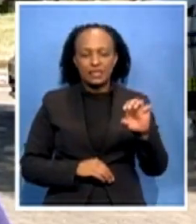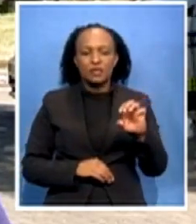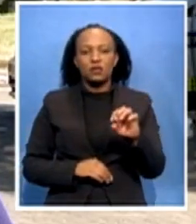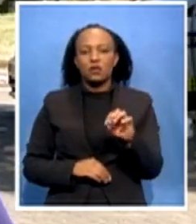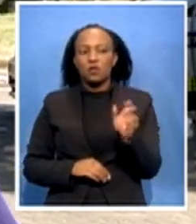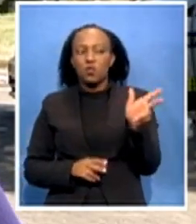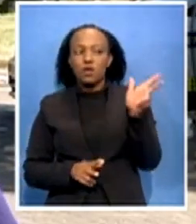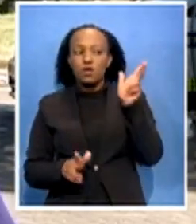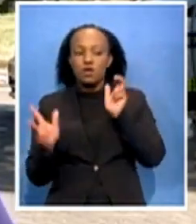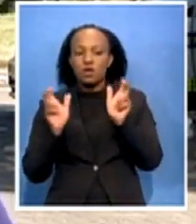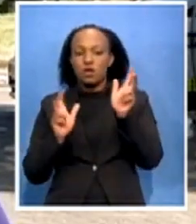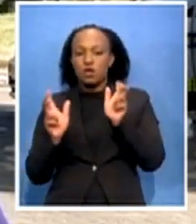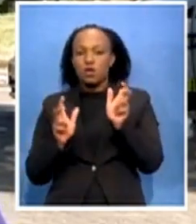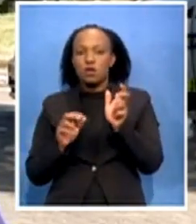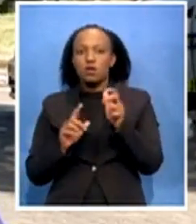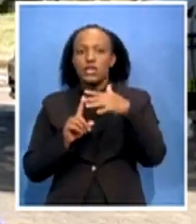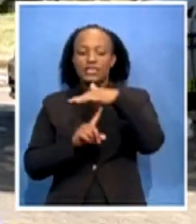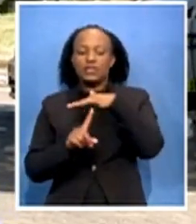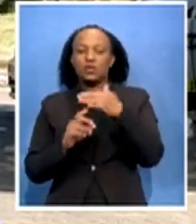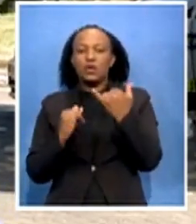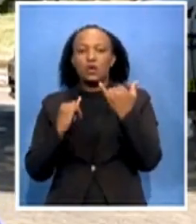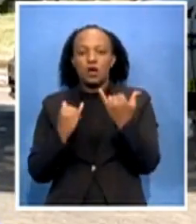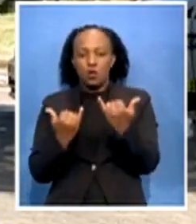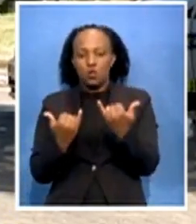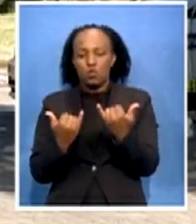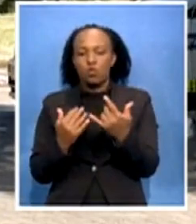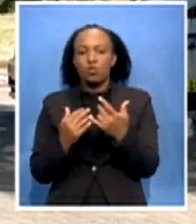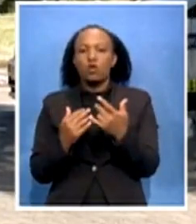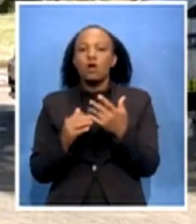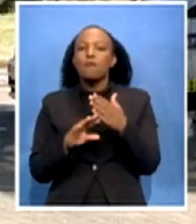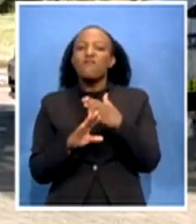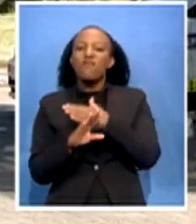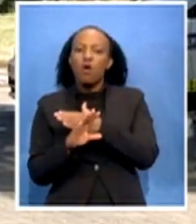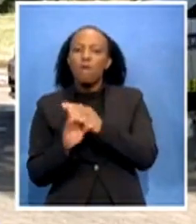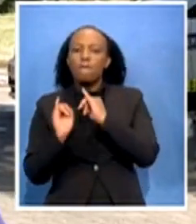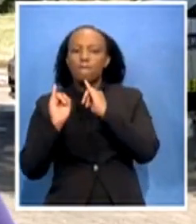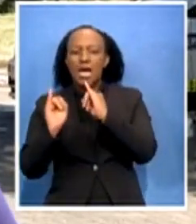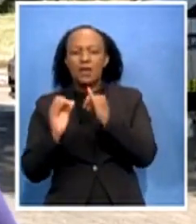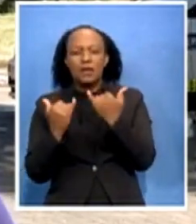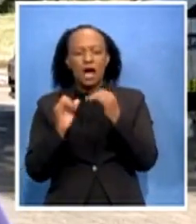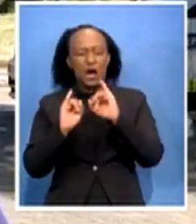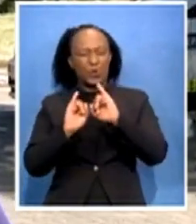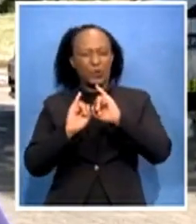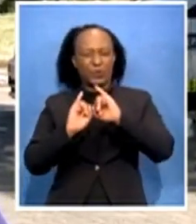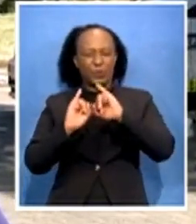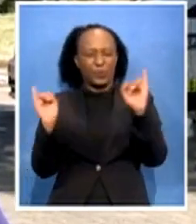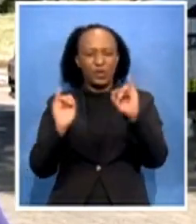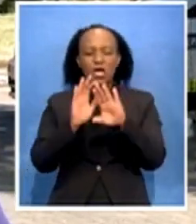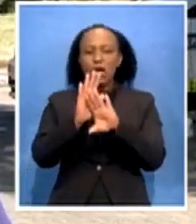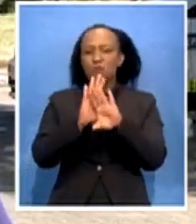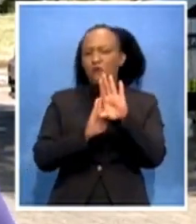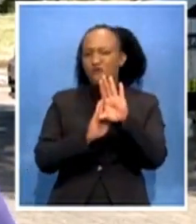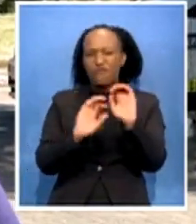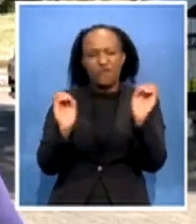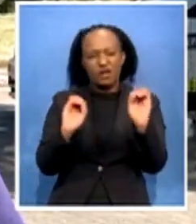has gone from bad to worse. There's not improvement or development. You will remember, as you mentioned,